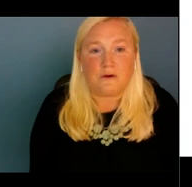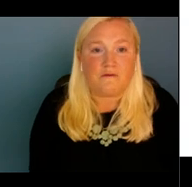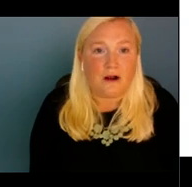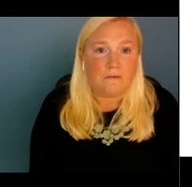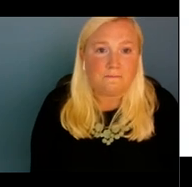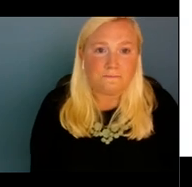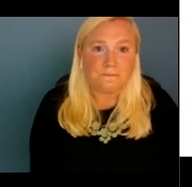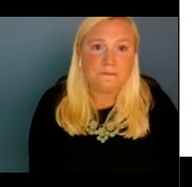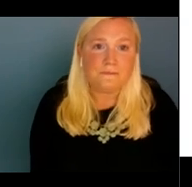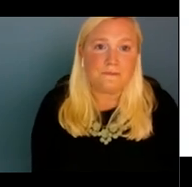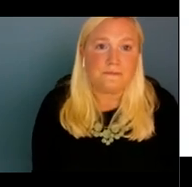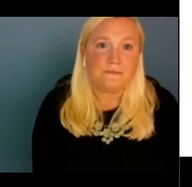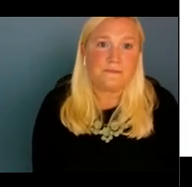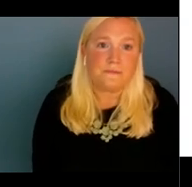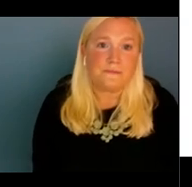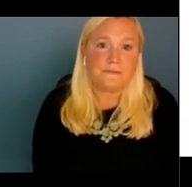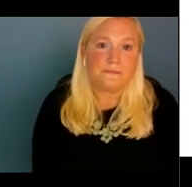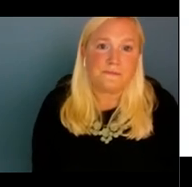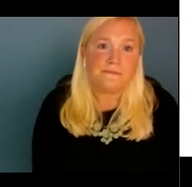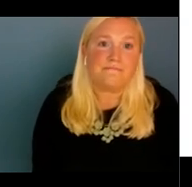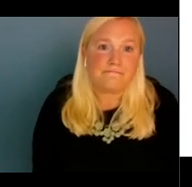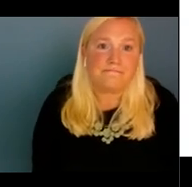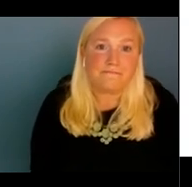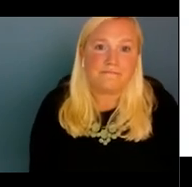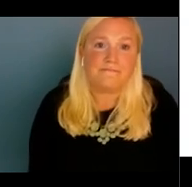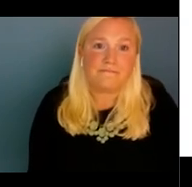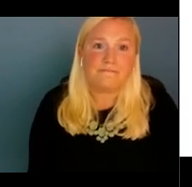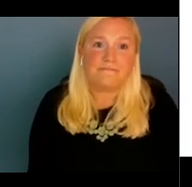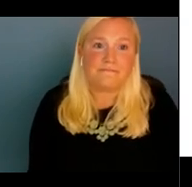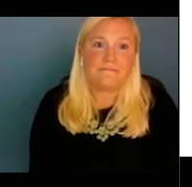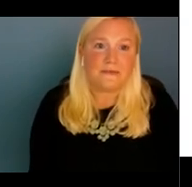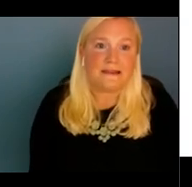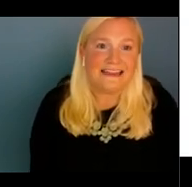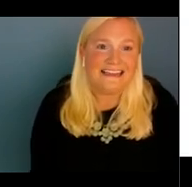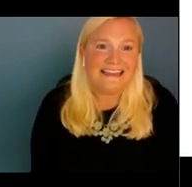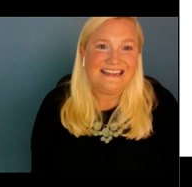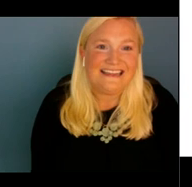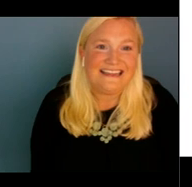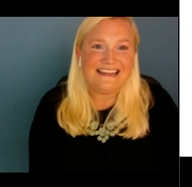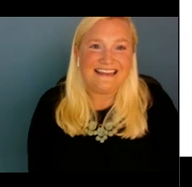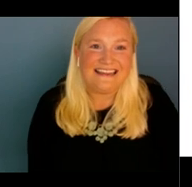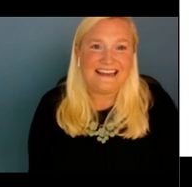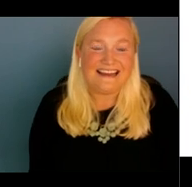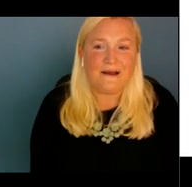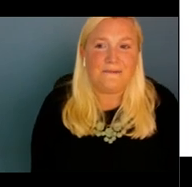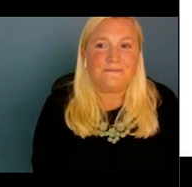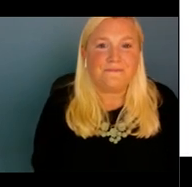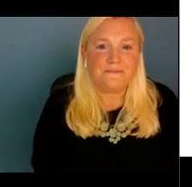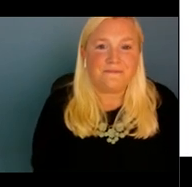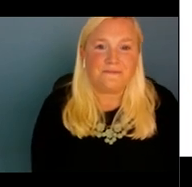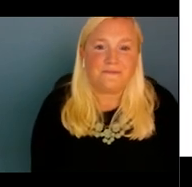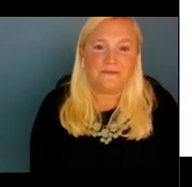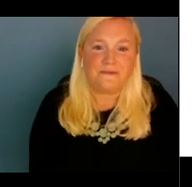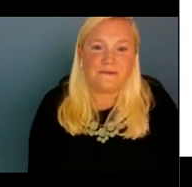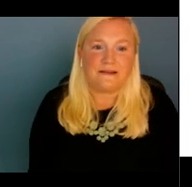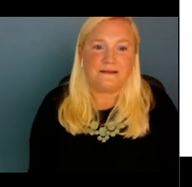client in terms of a referral. Yeah, that great points. I really appreciate that.